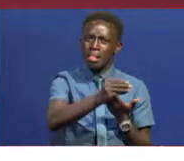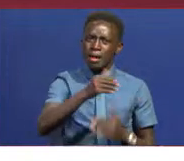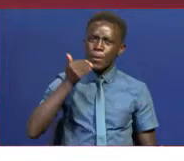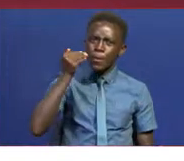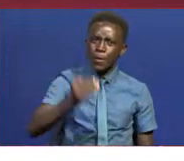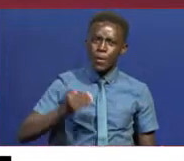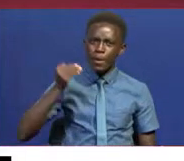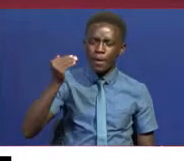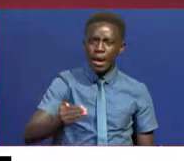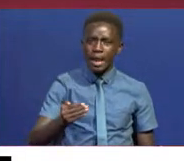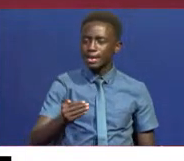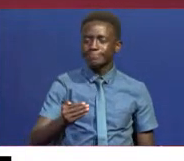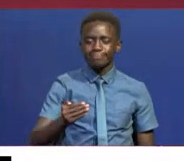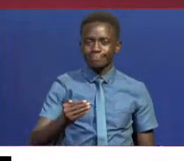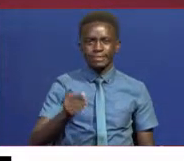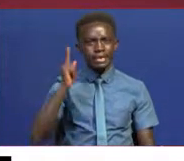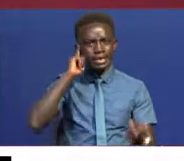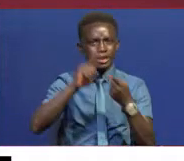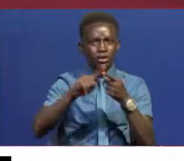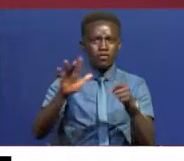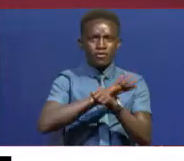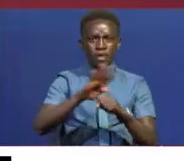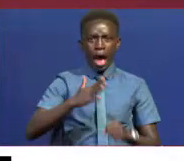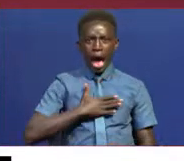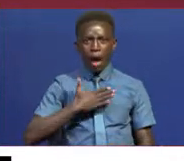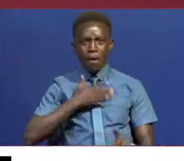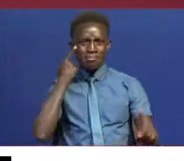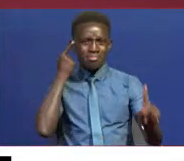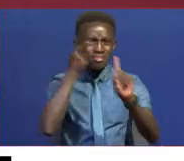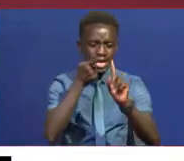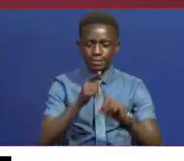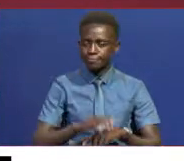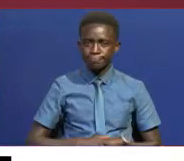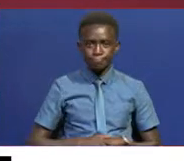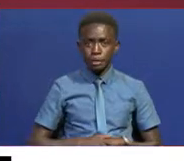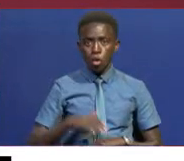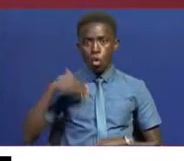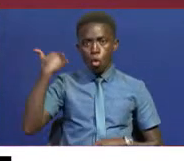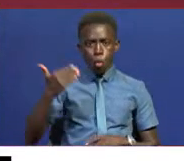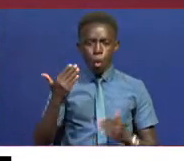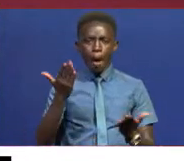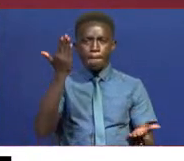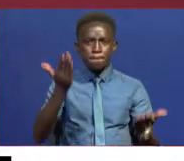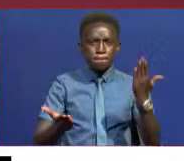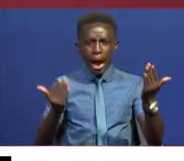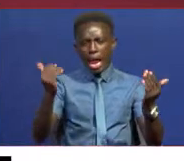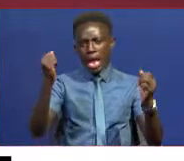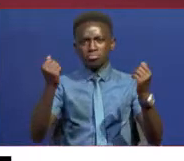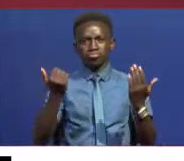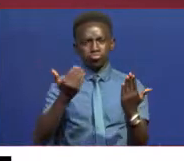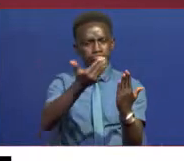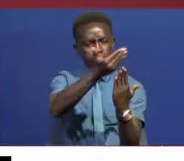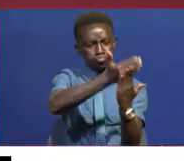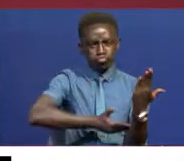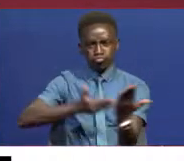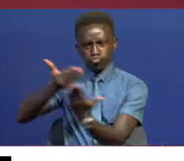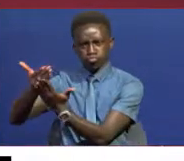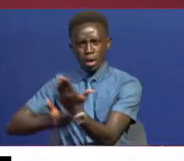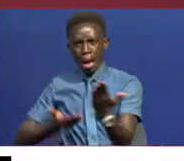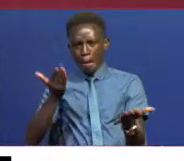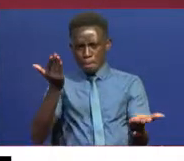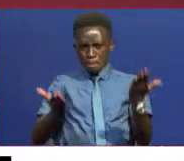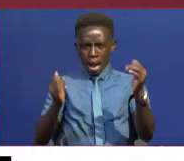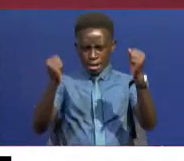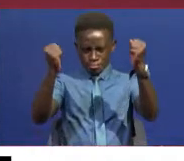ambitions. As we open our balance sheet every year, we open with an irrevocable commitment to